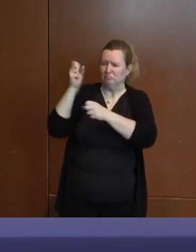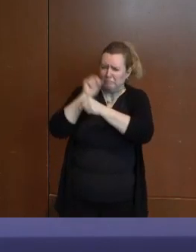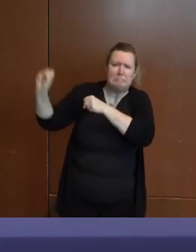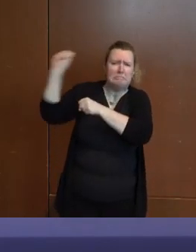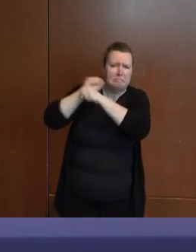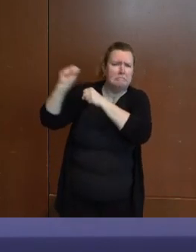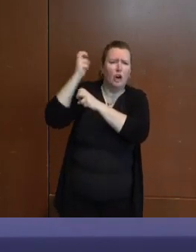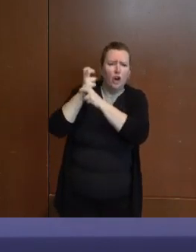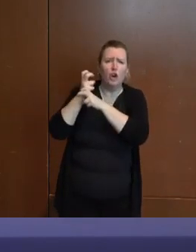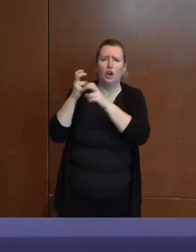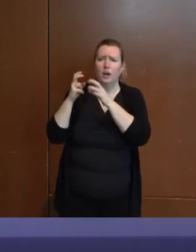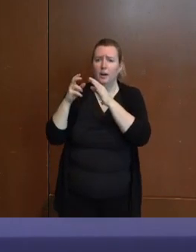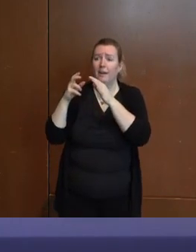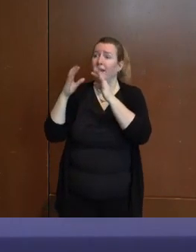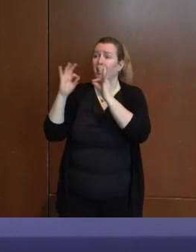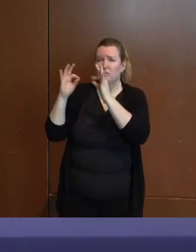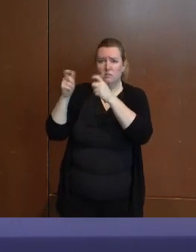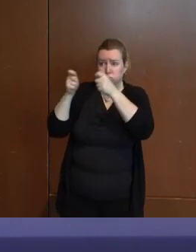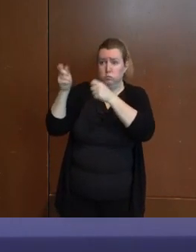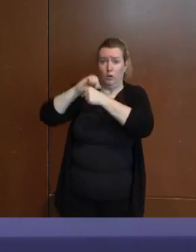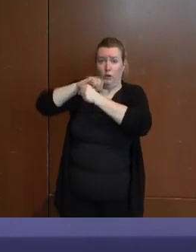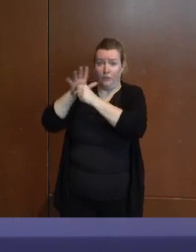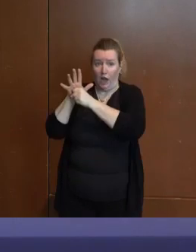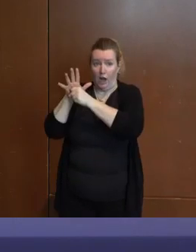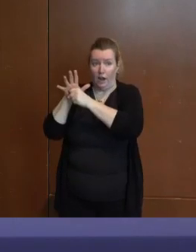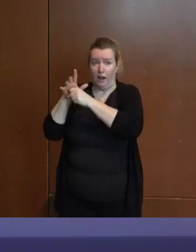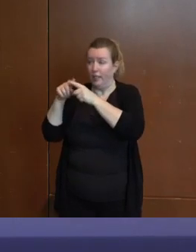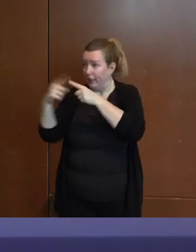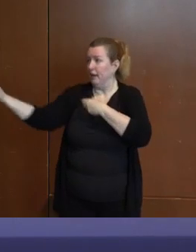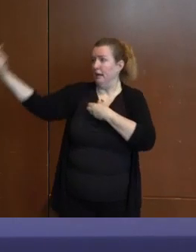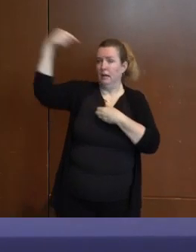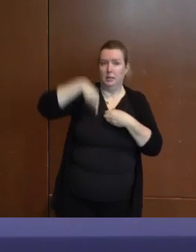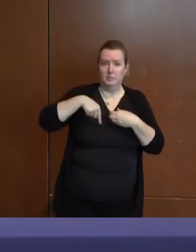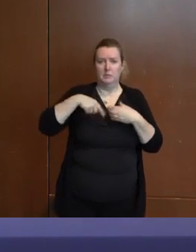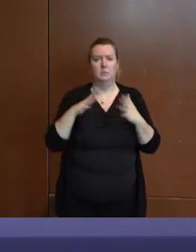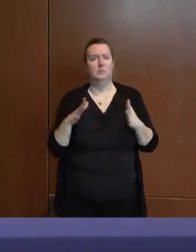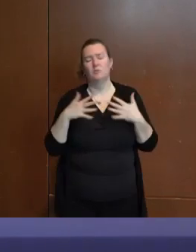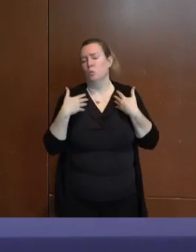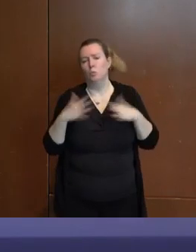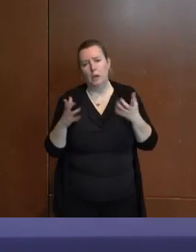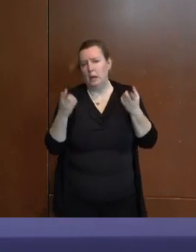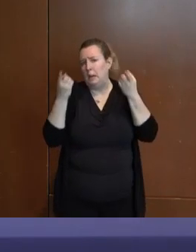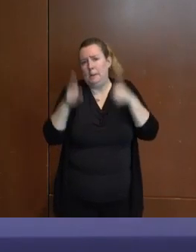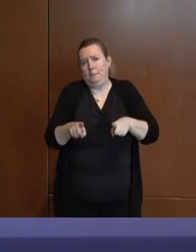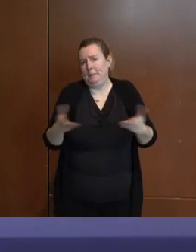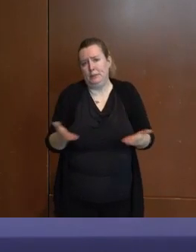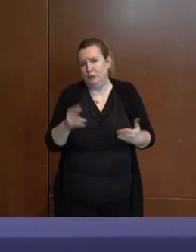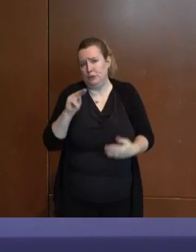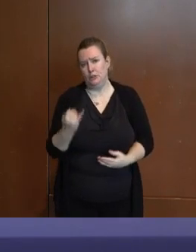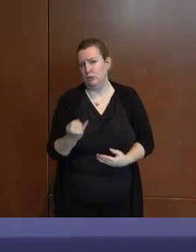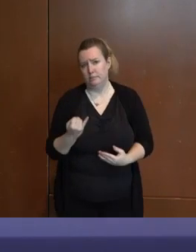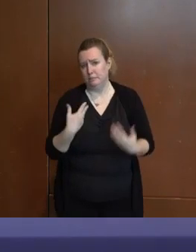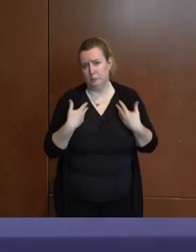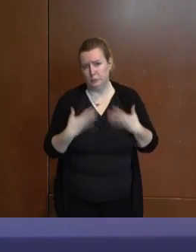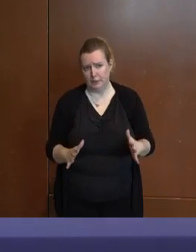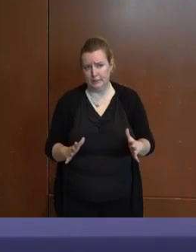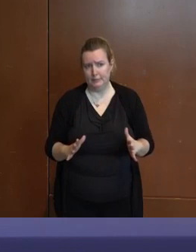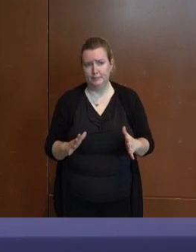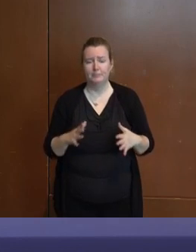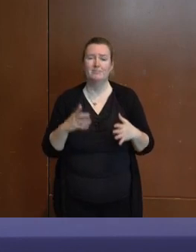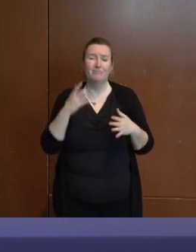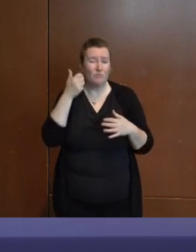With that, I said it was a whole of government approach. There's no part of government that isn't at the table right now. And whether it's access